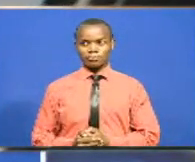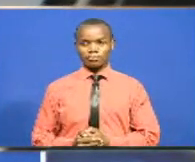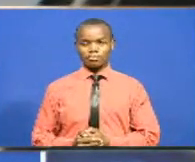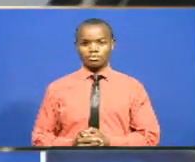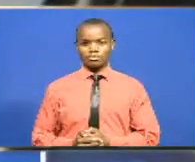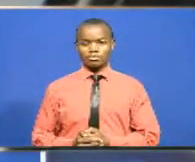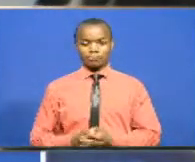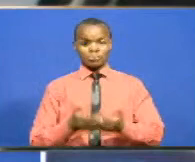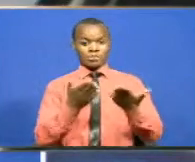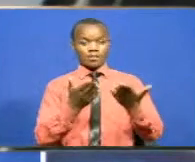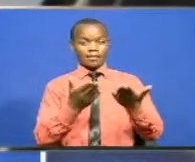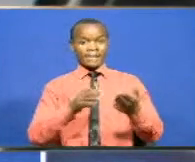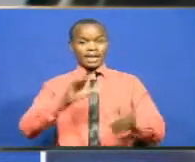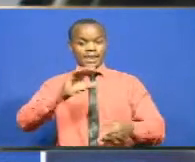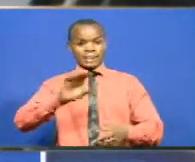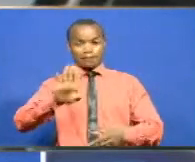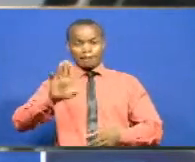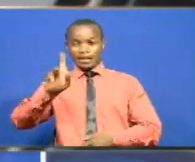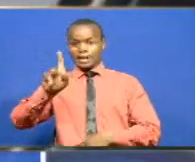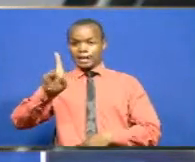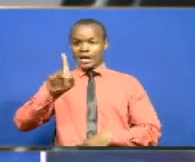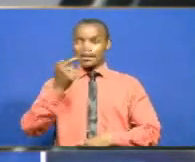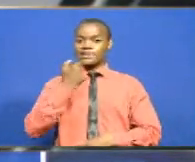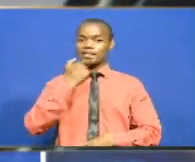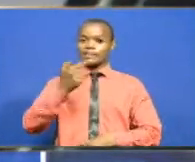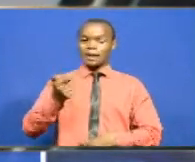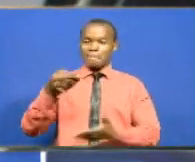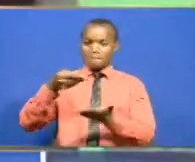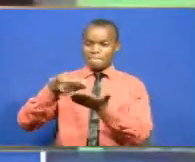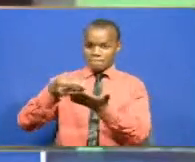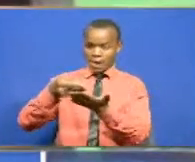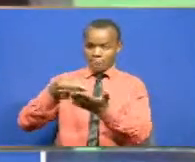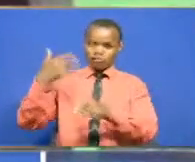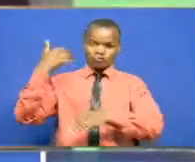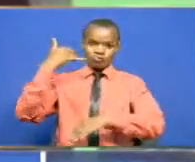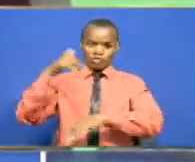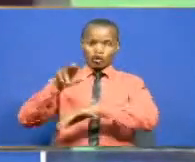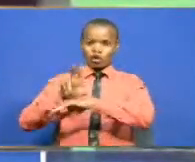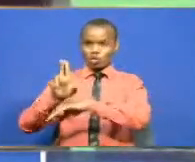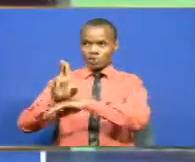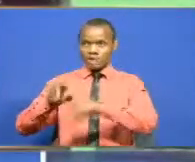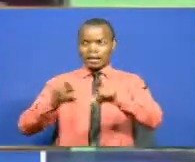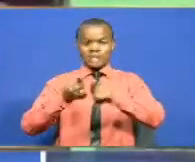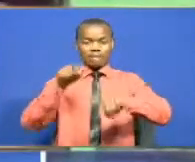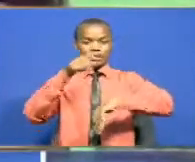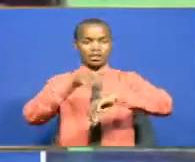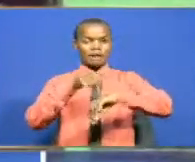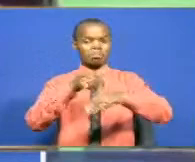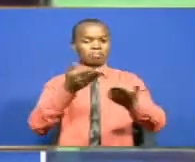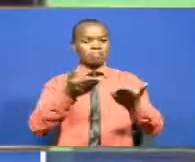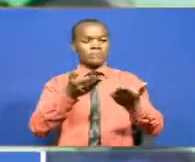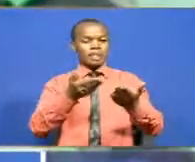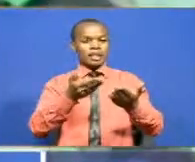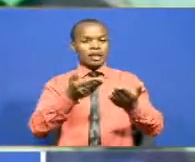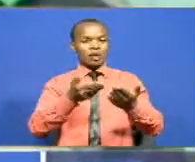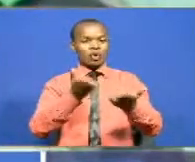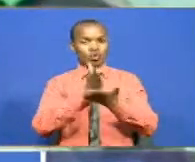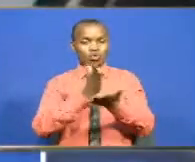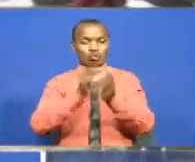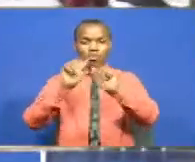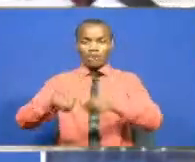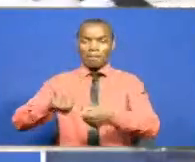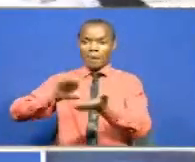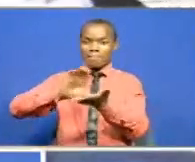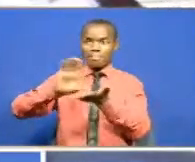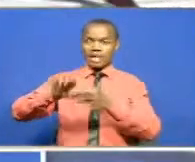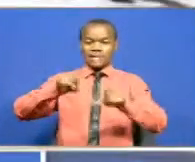Directives issued by Central Bank of Kenya for mobile money use aimed at reducing handling of cash included waiving of transaction fees